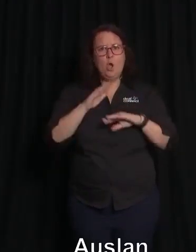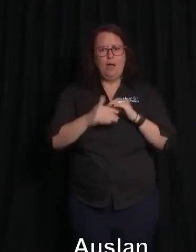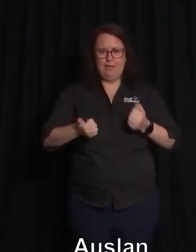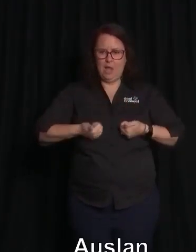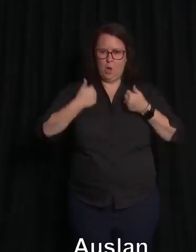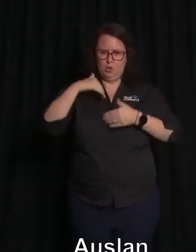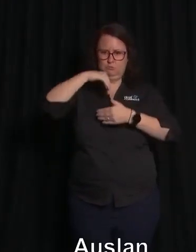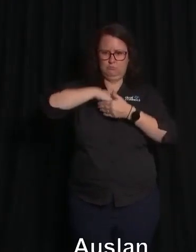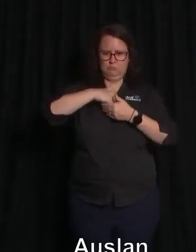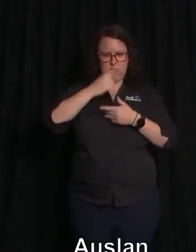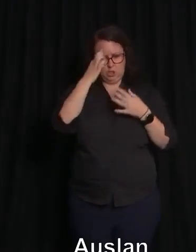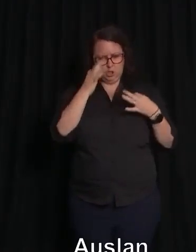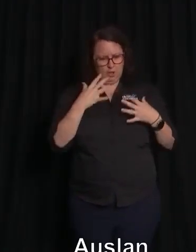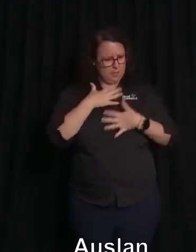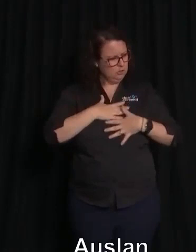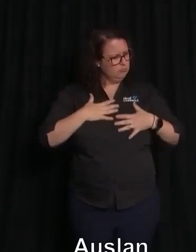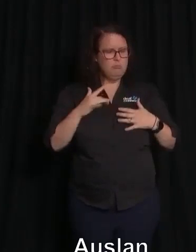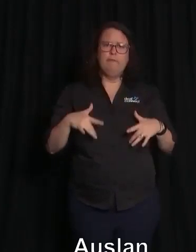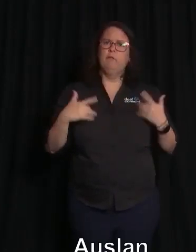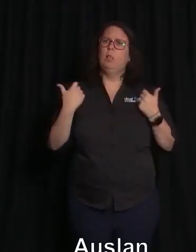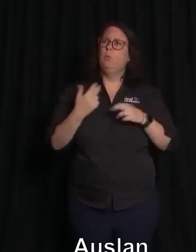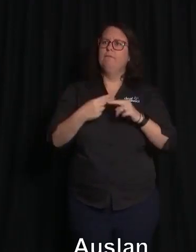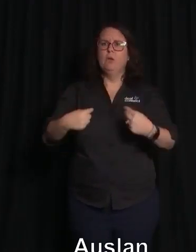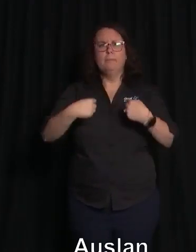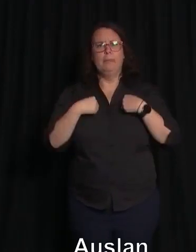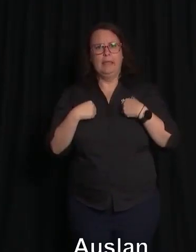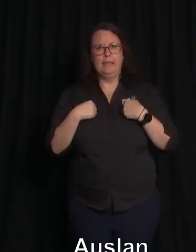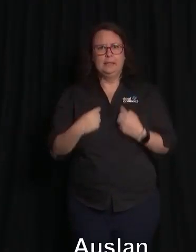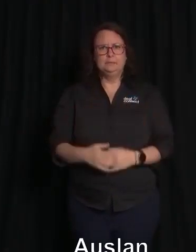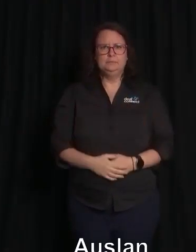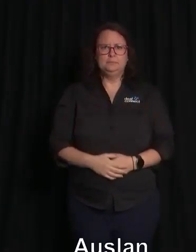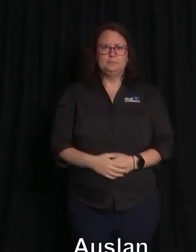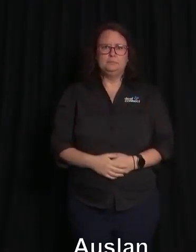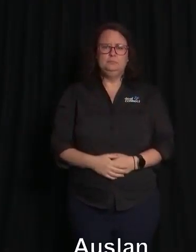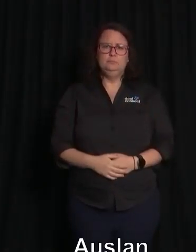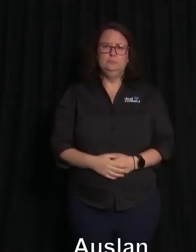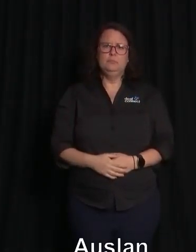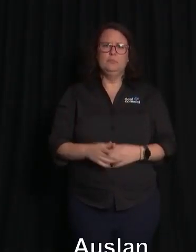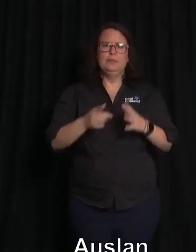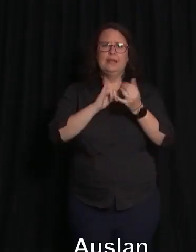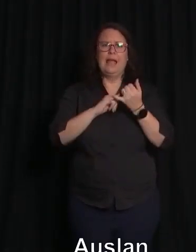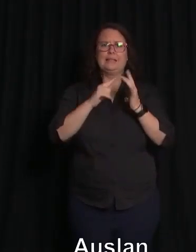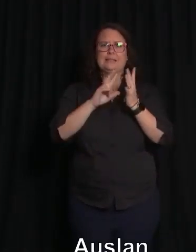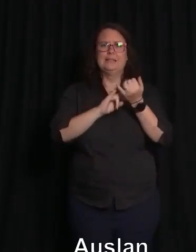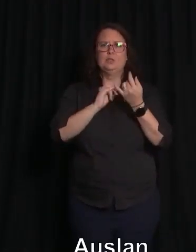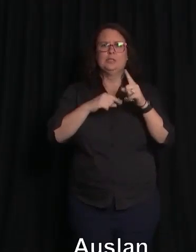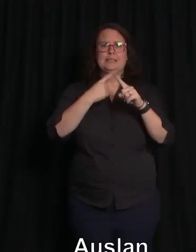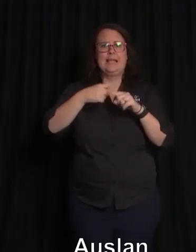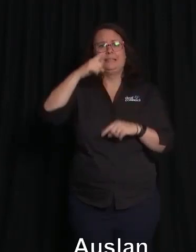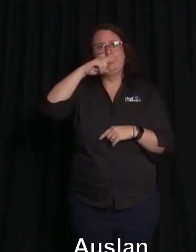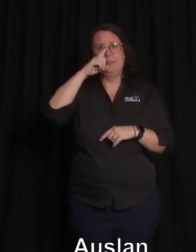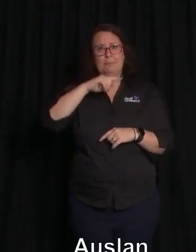own self-determination and what is good for us. As intersex people, from the moment you are born and you